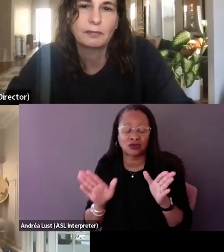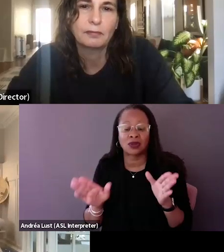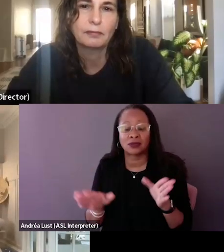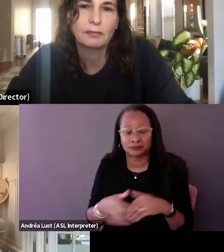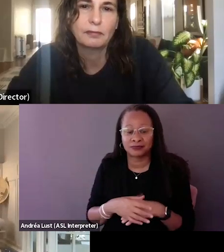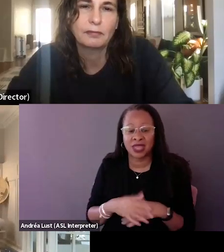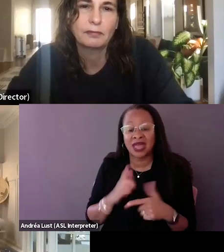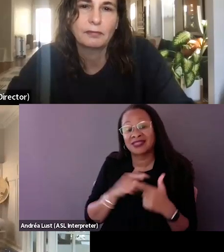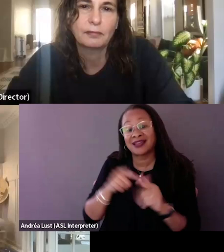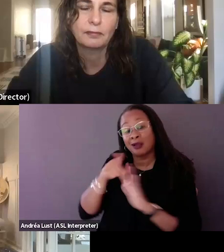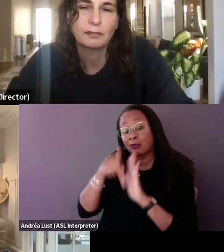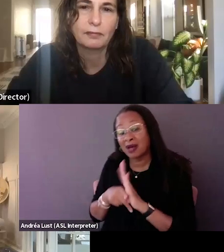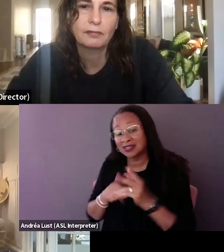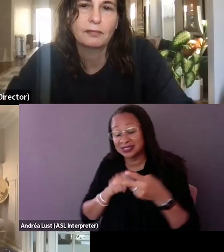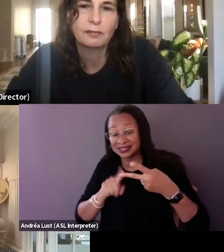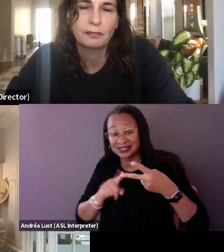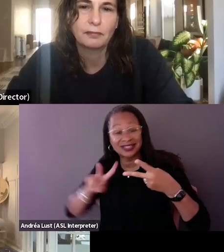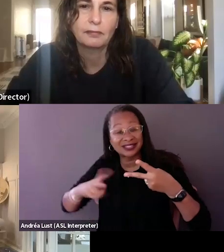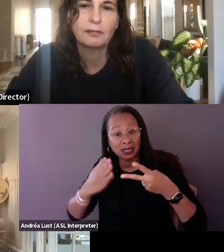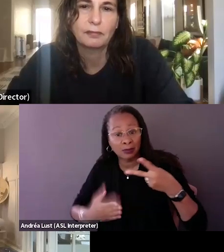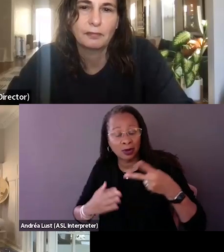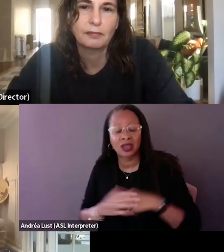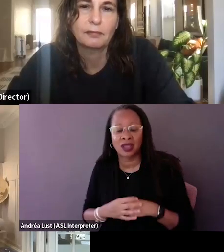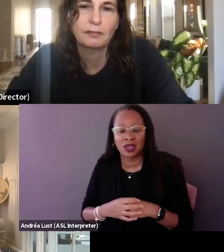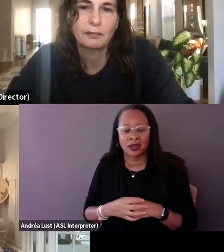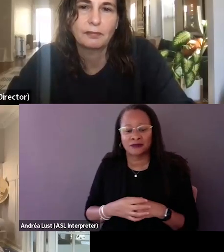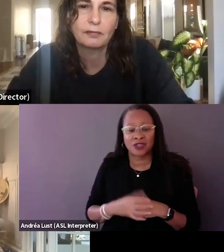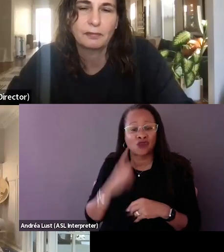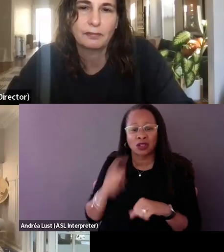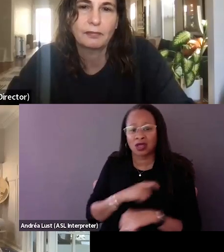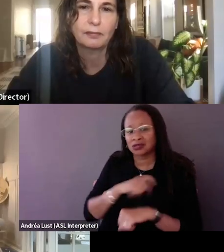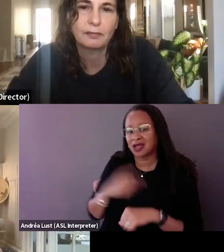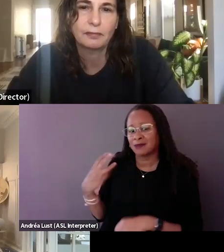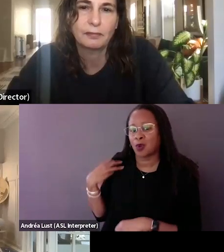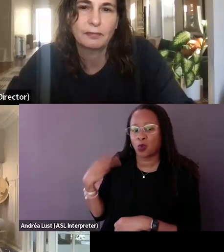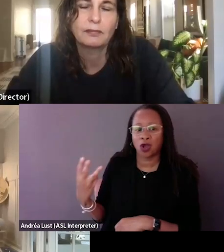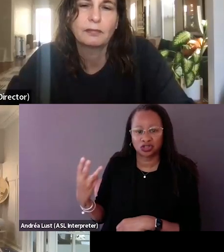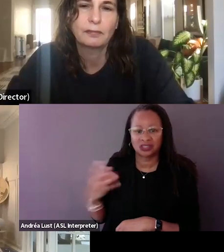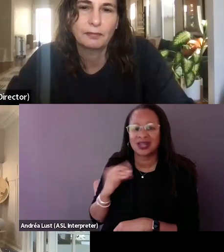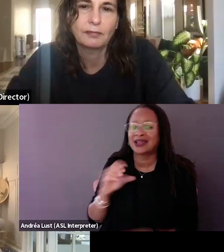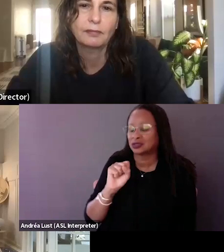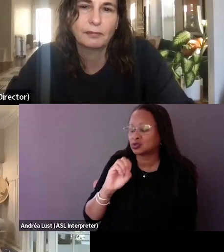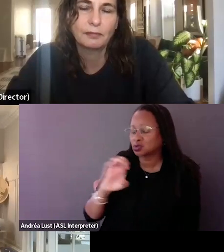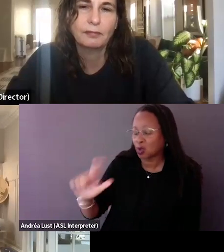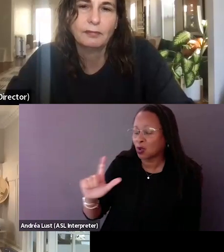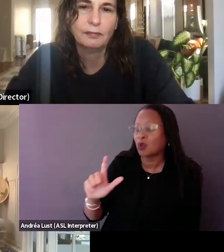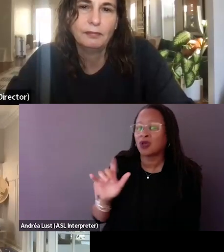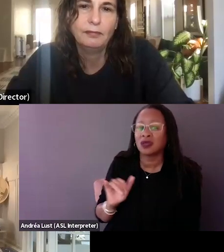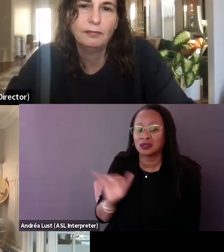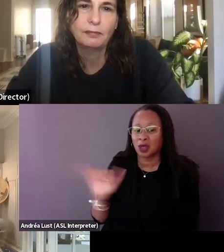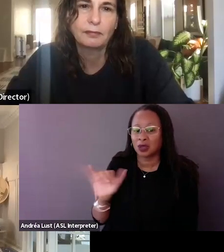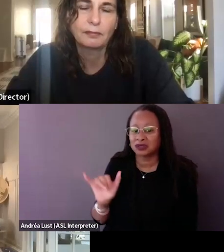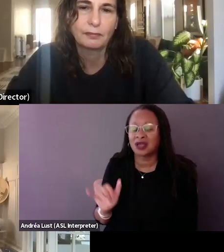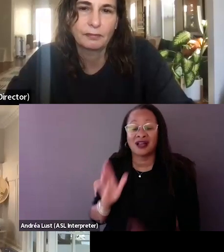then on the policy side too, too long, Washington's and Seoul too, the South Korean administration too, the